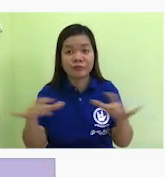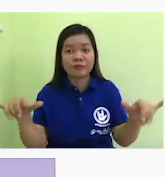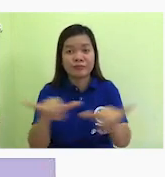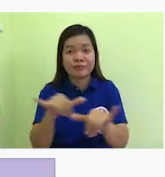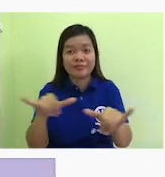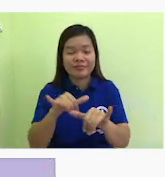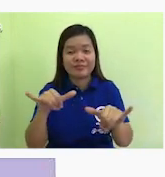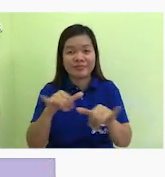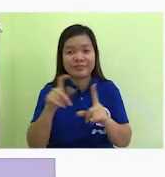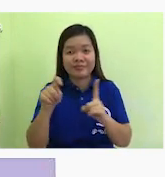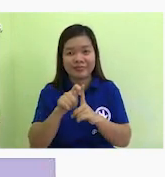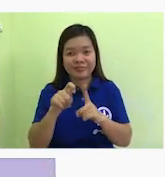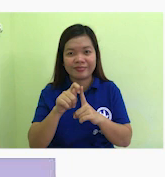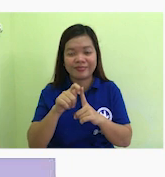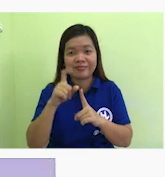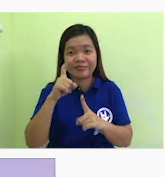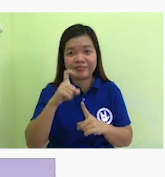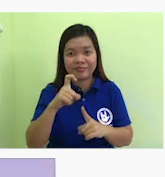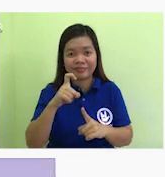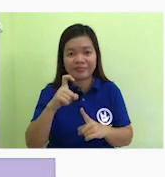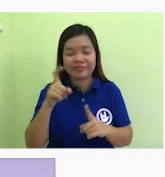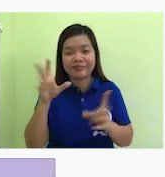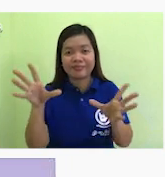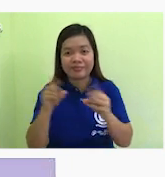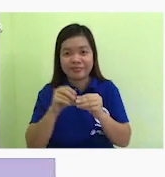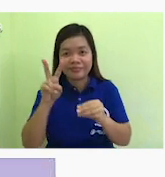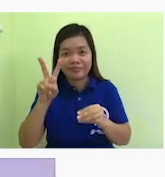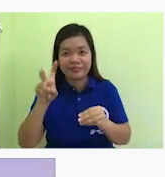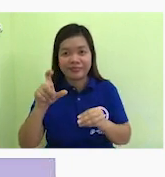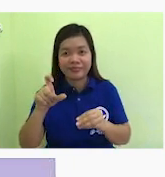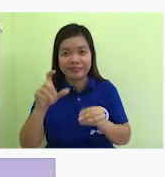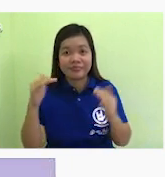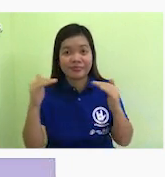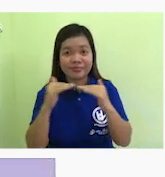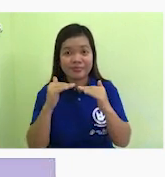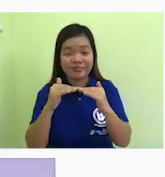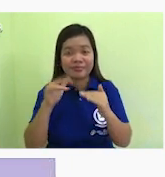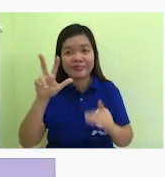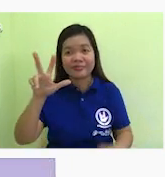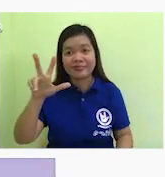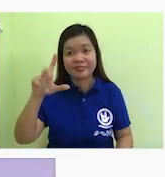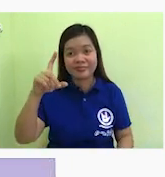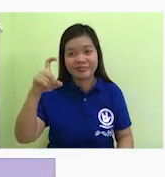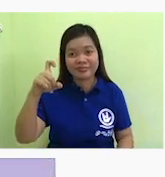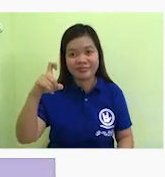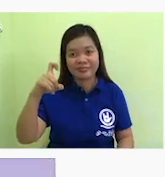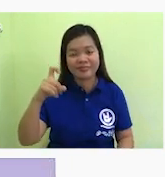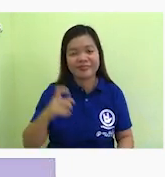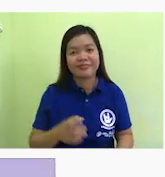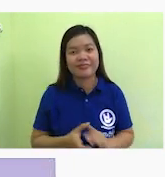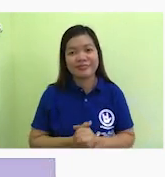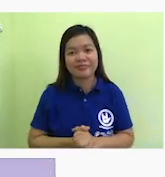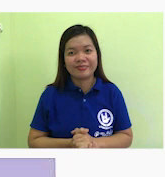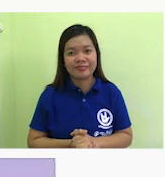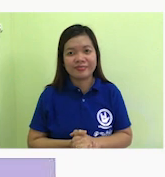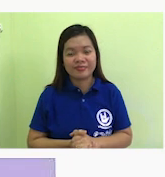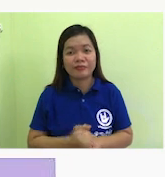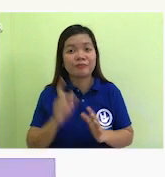Combining similar terms, 1x plus 2x is 3x.